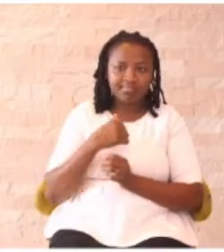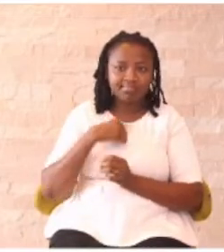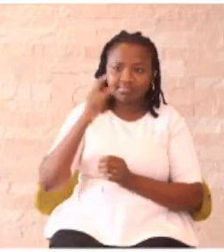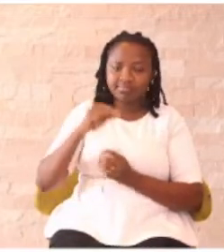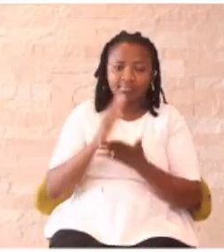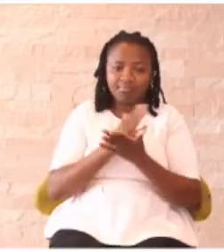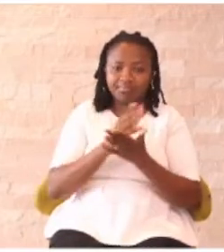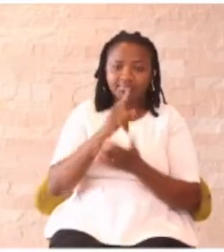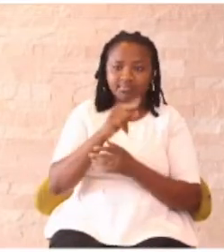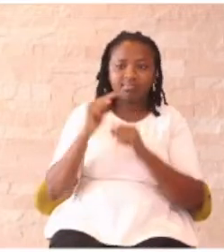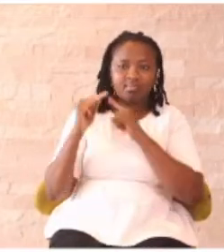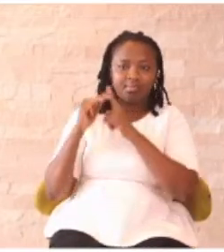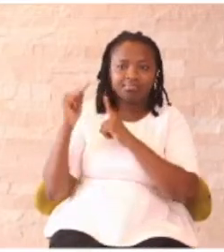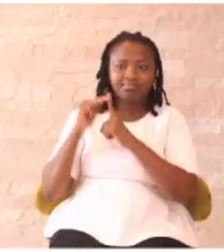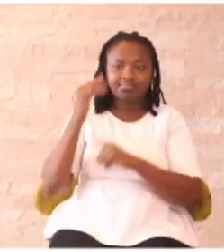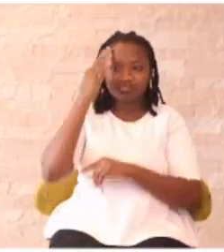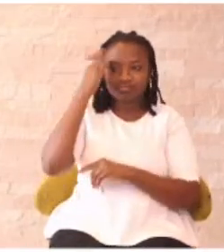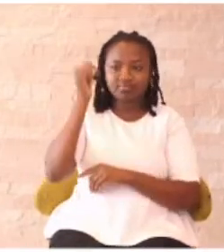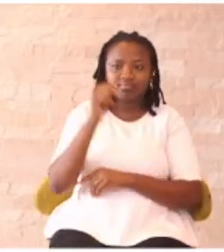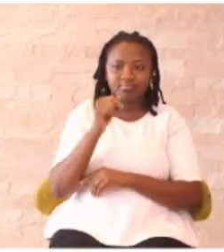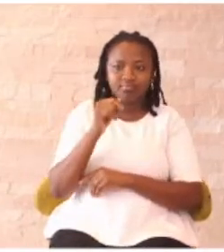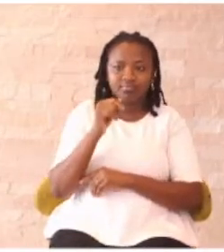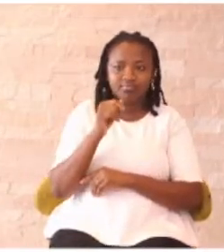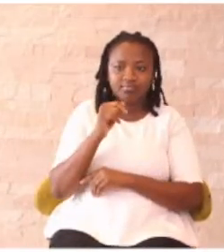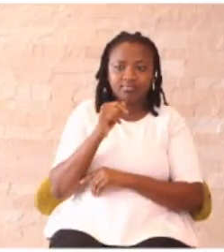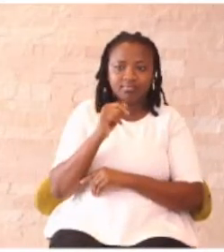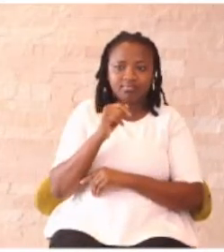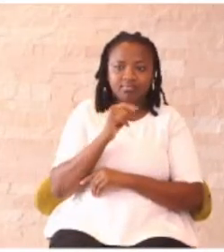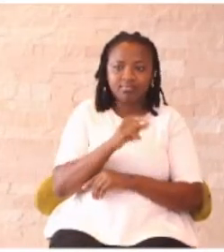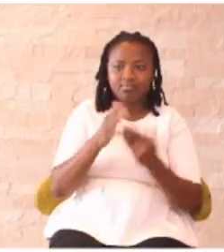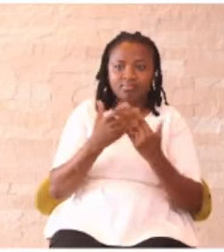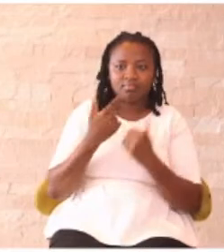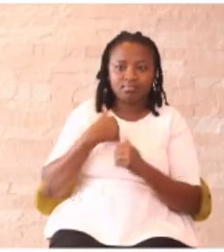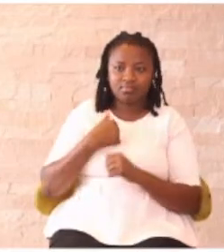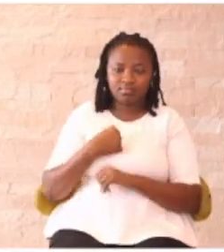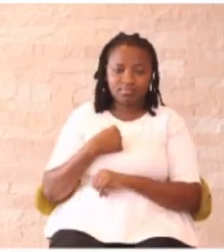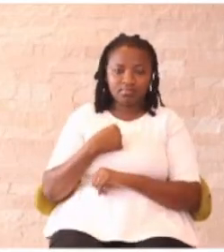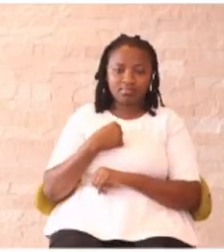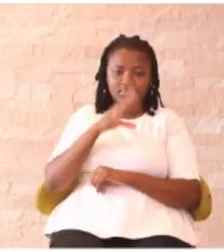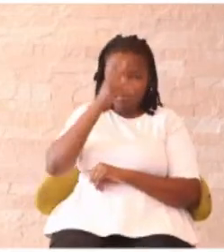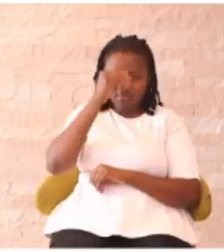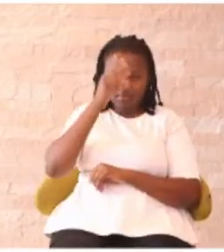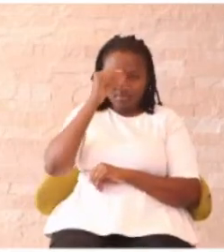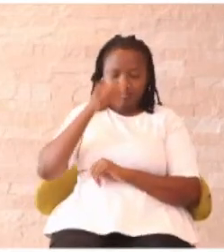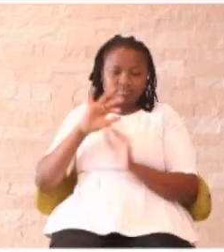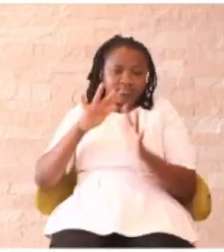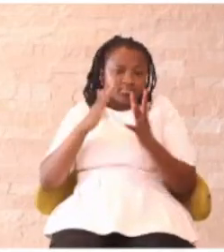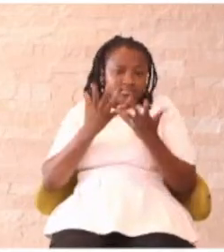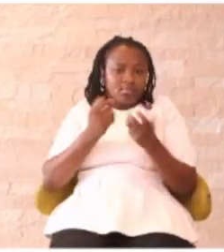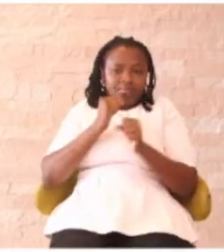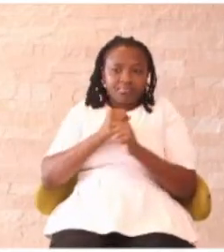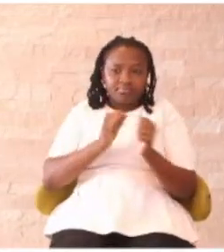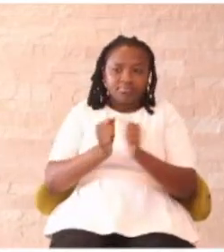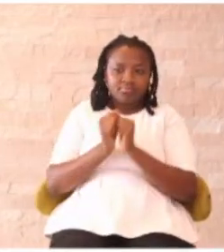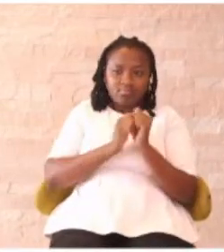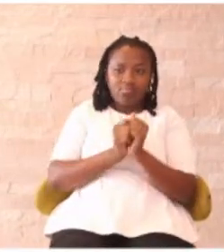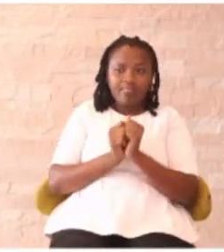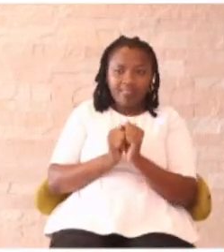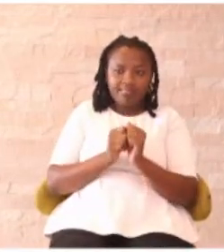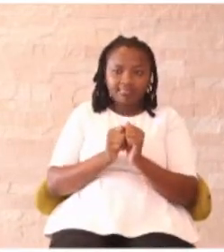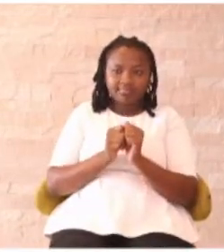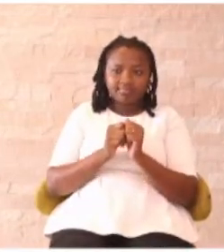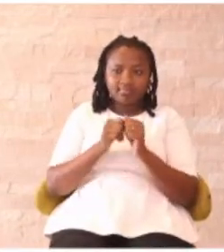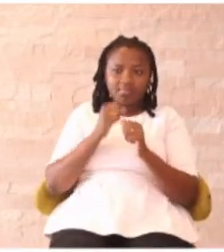that it is also a learning, it has also been a learning experience, learning time for me, how to work through protocol. I don't know